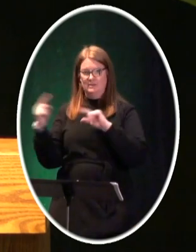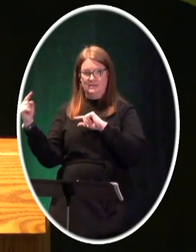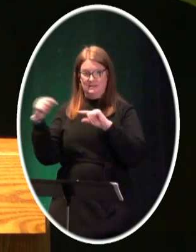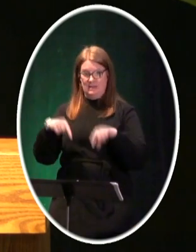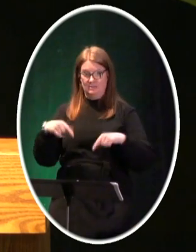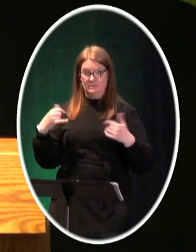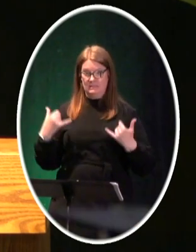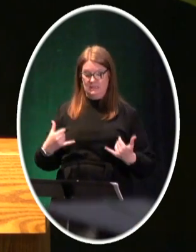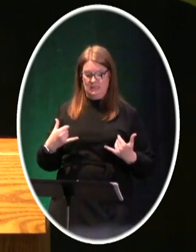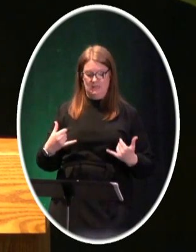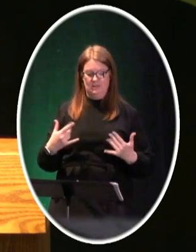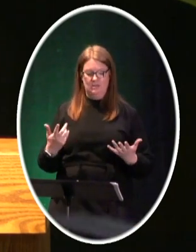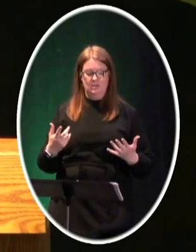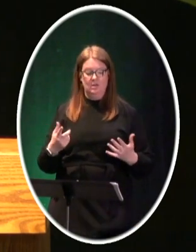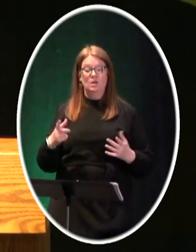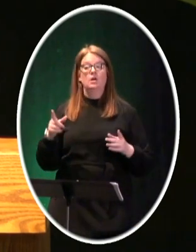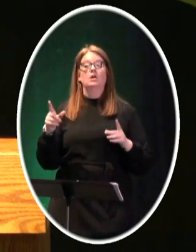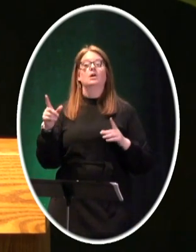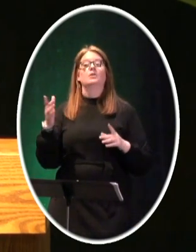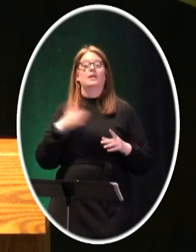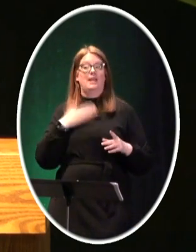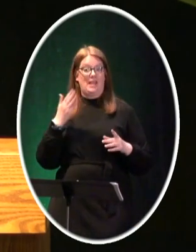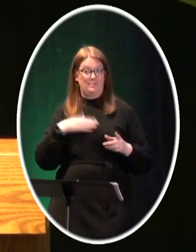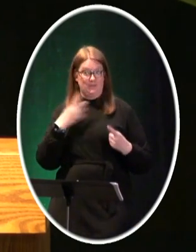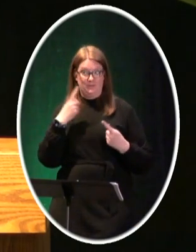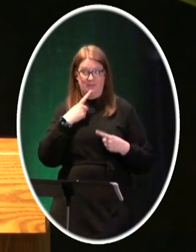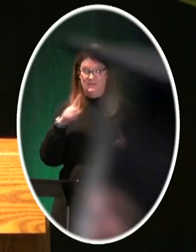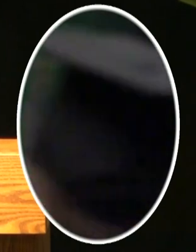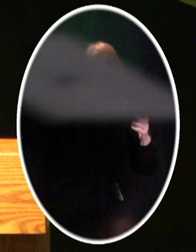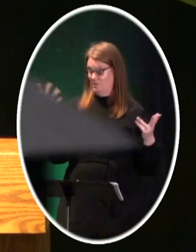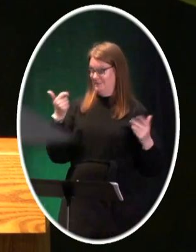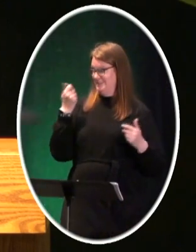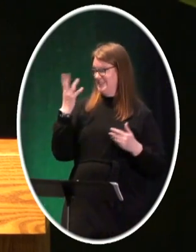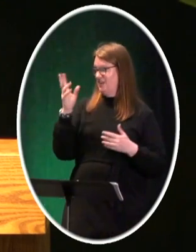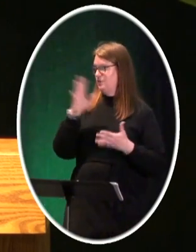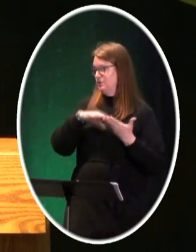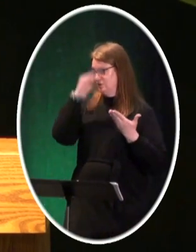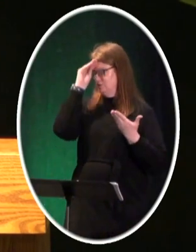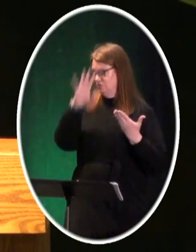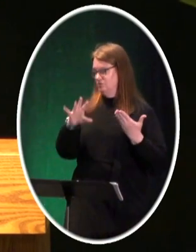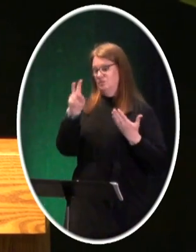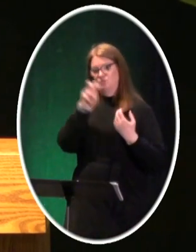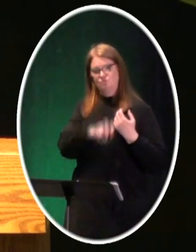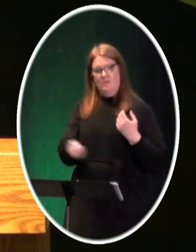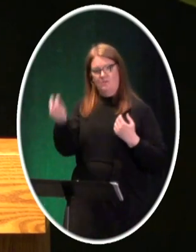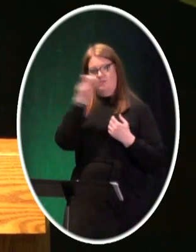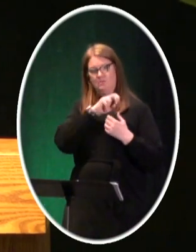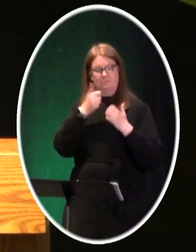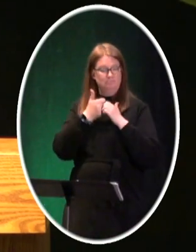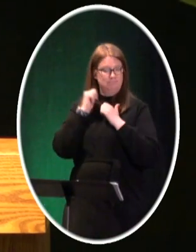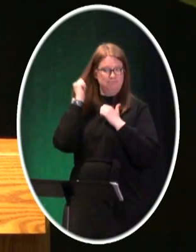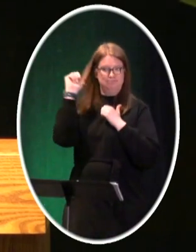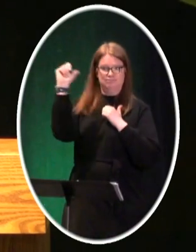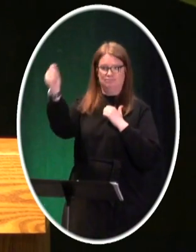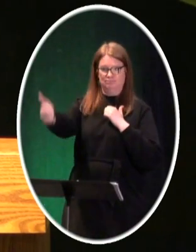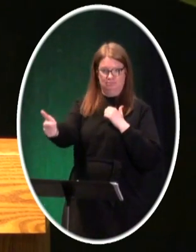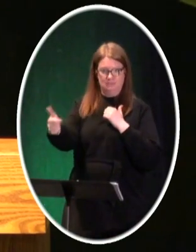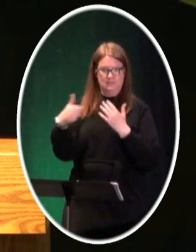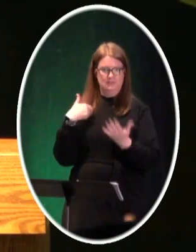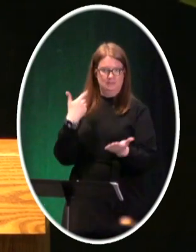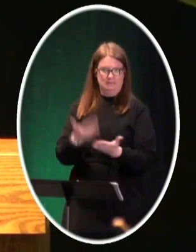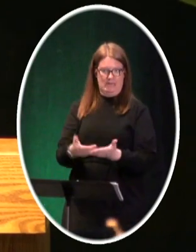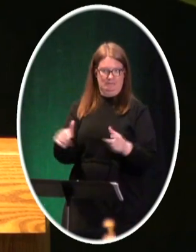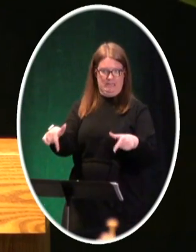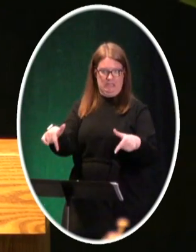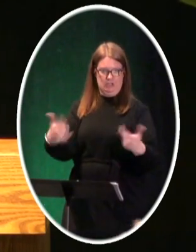today, we were happy to announce that several students traveled long distances to be here with